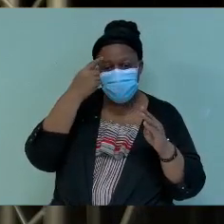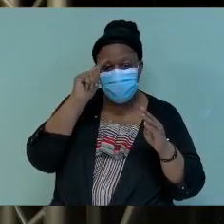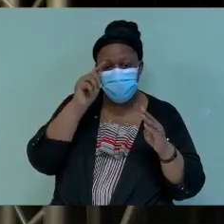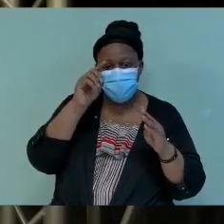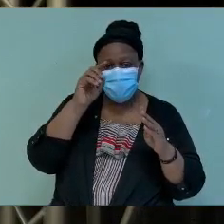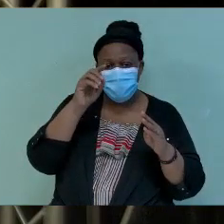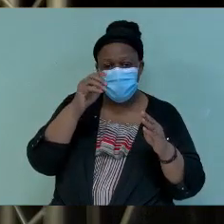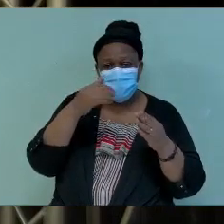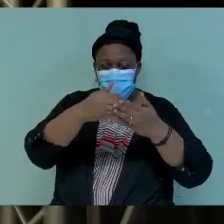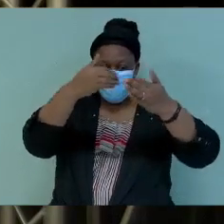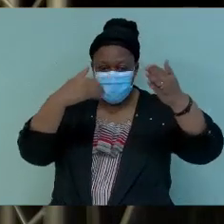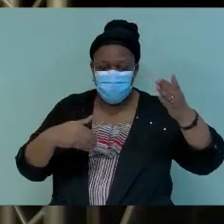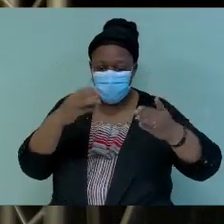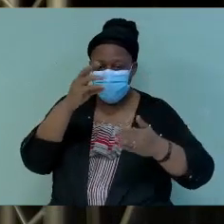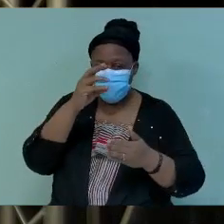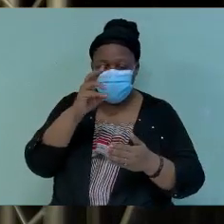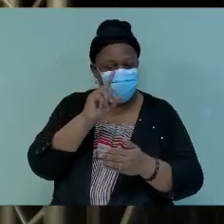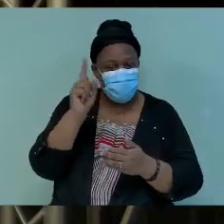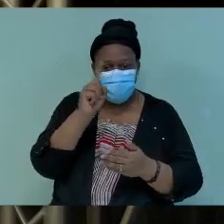6 a.m.